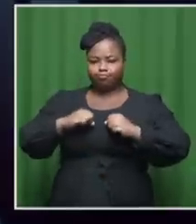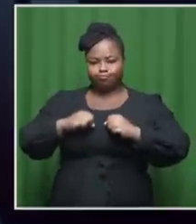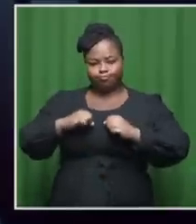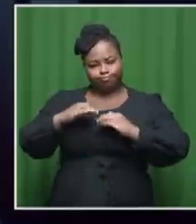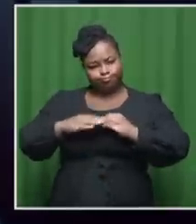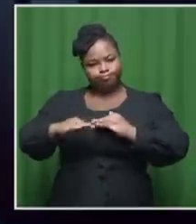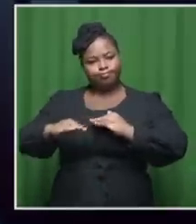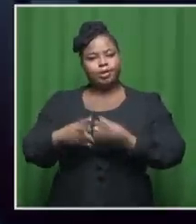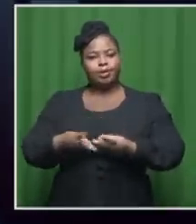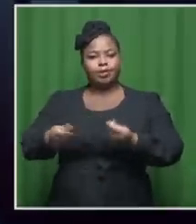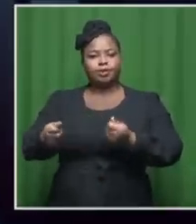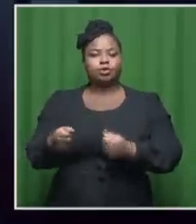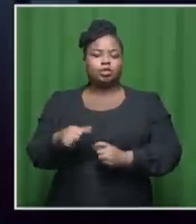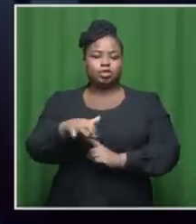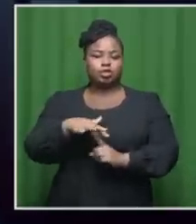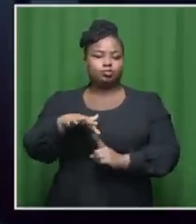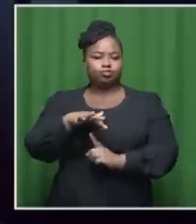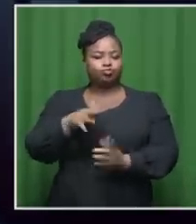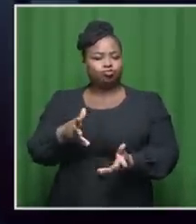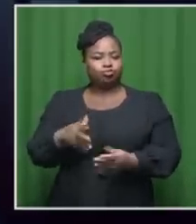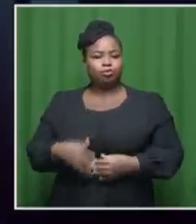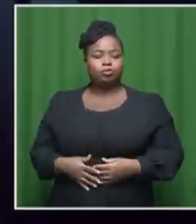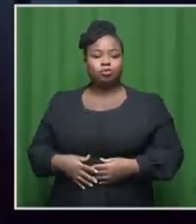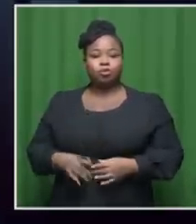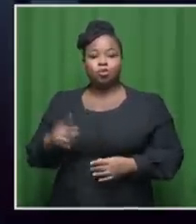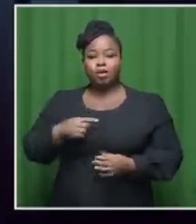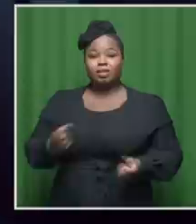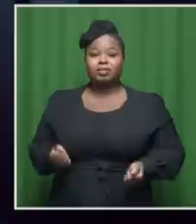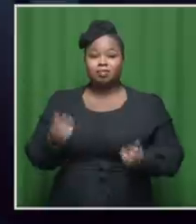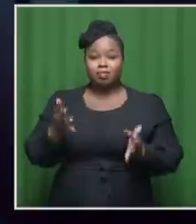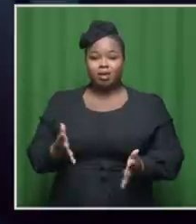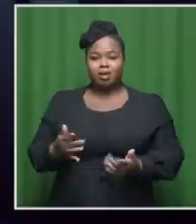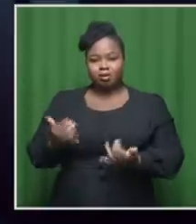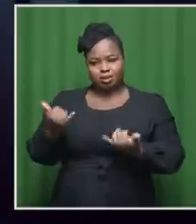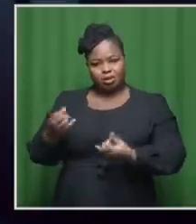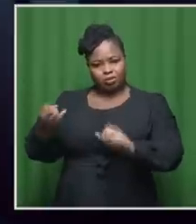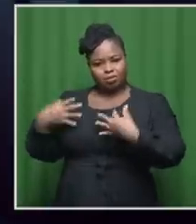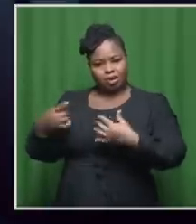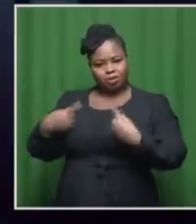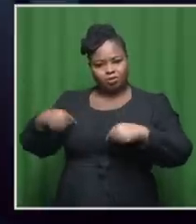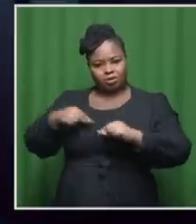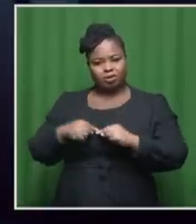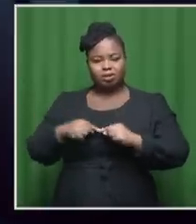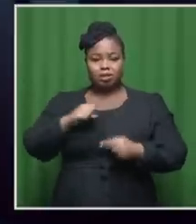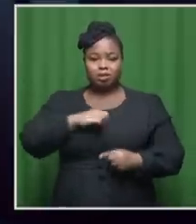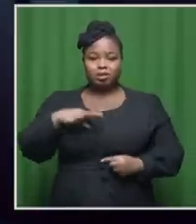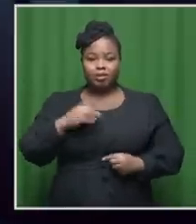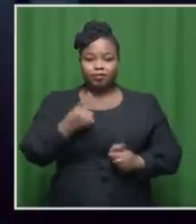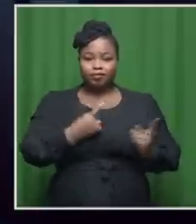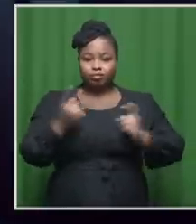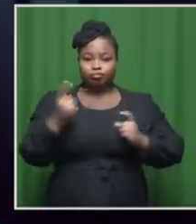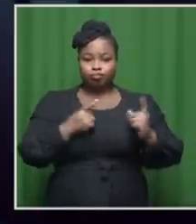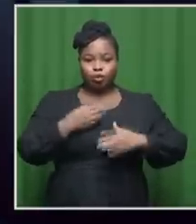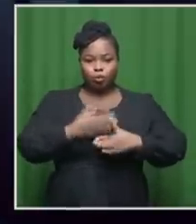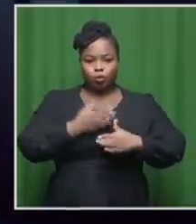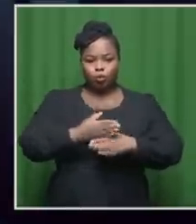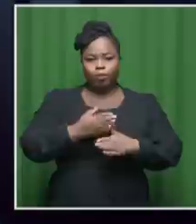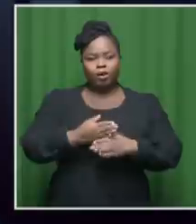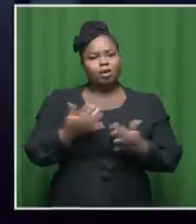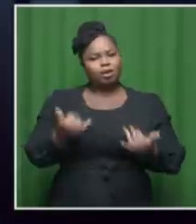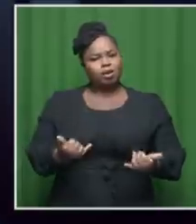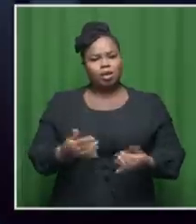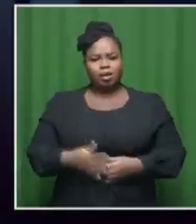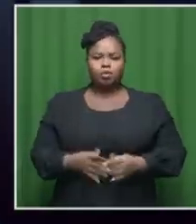situation. Our suppliers are starting to supply to us. Our employees are coming to work. Our operations,